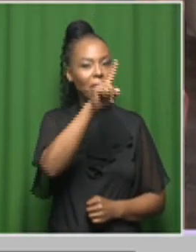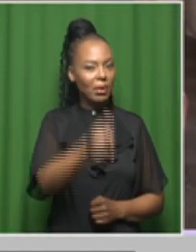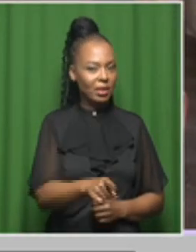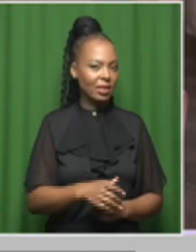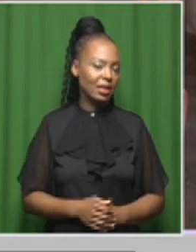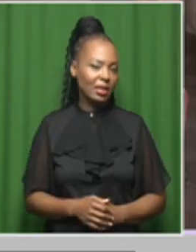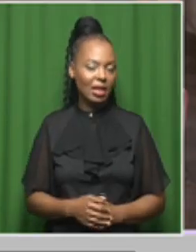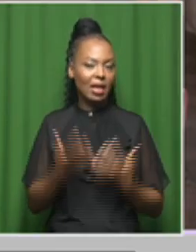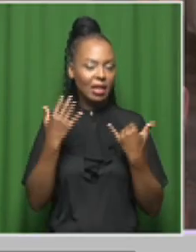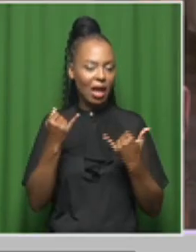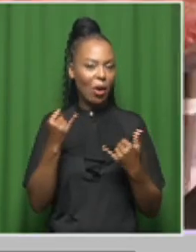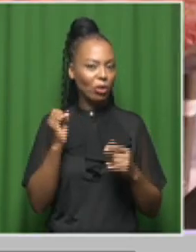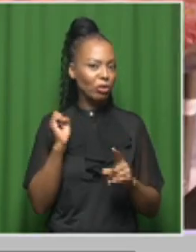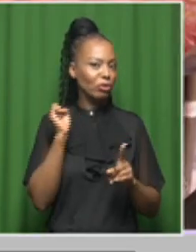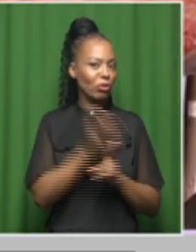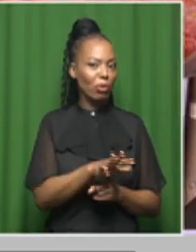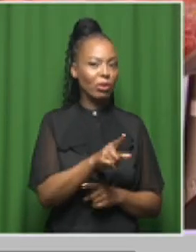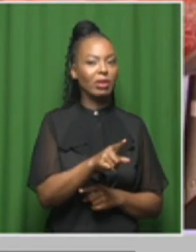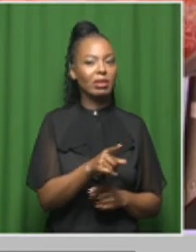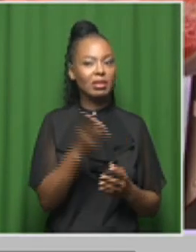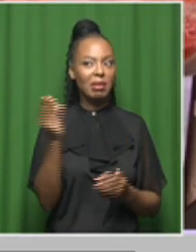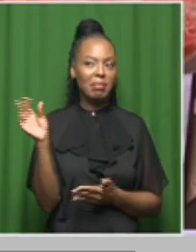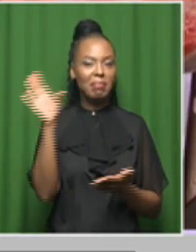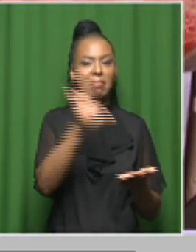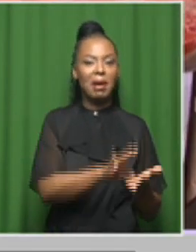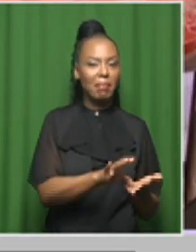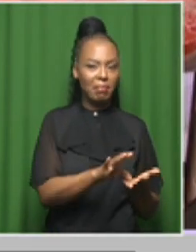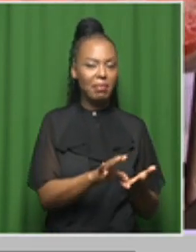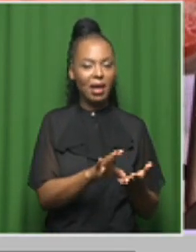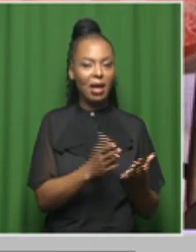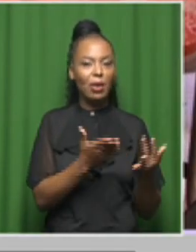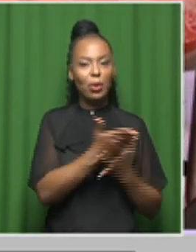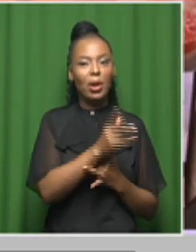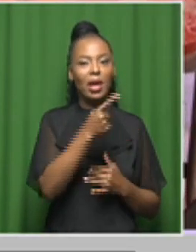terrorist financing through NPOs?